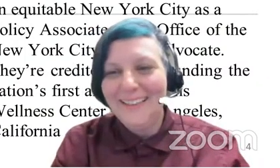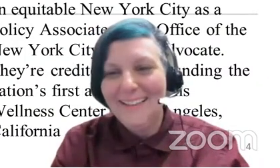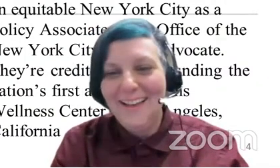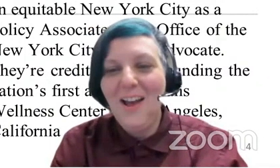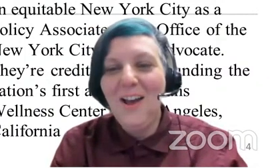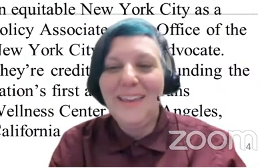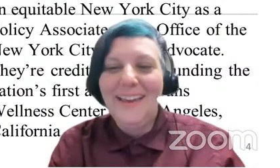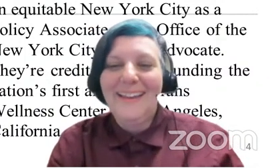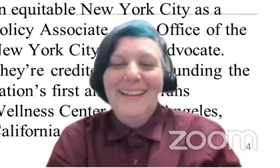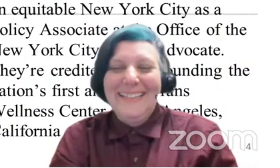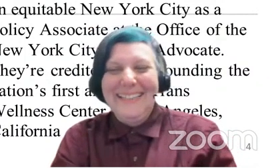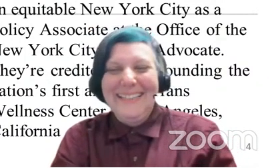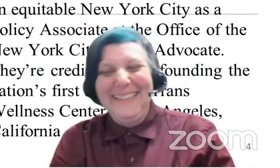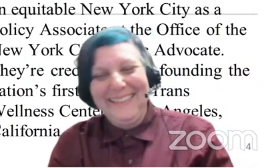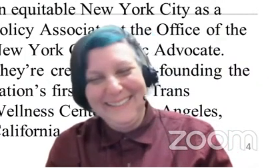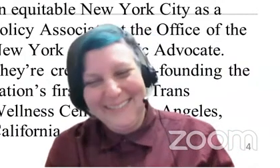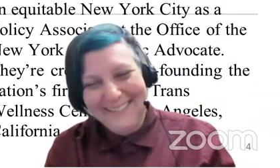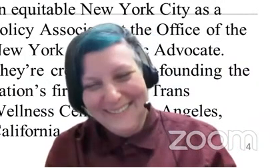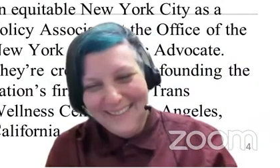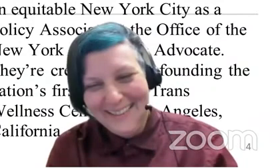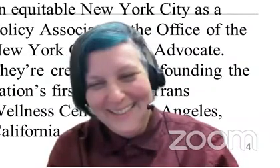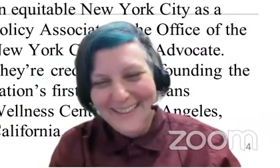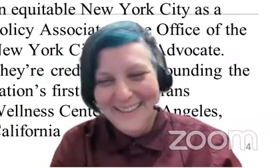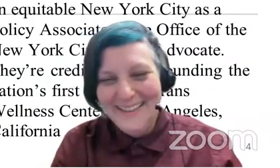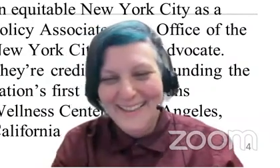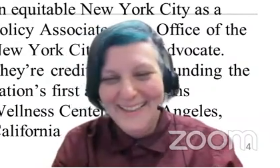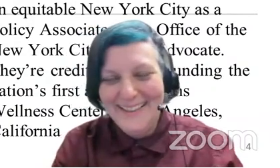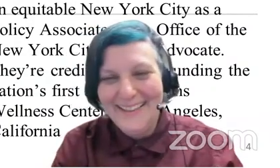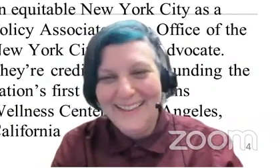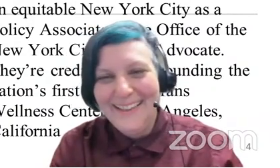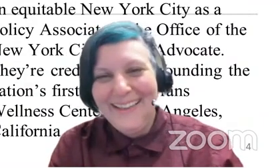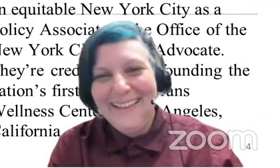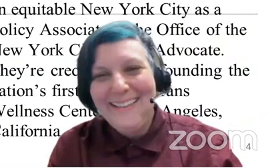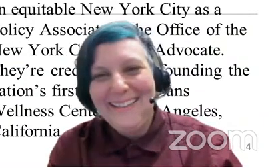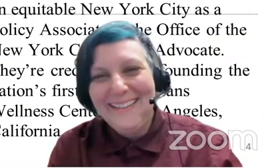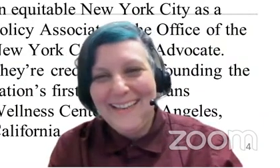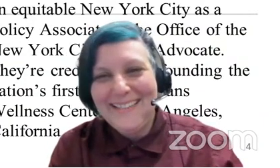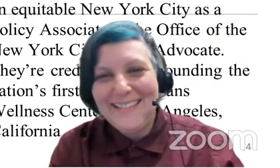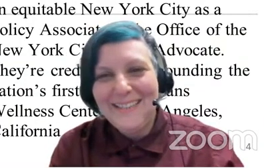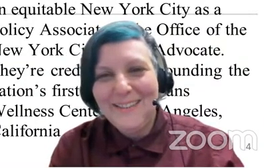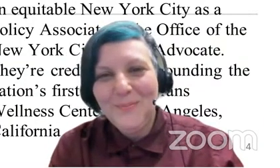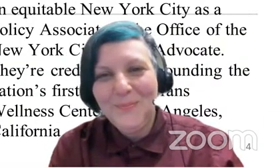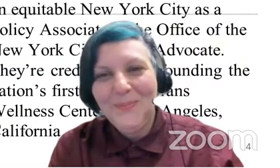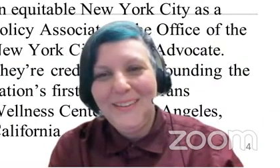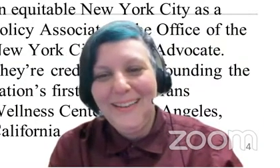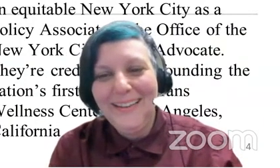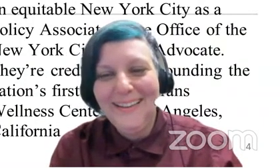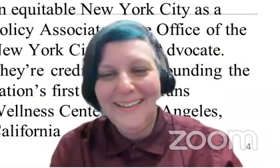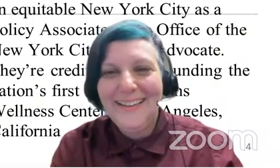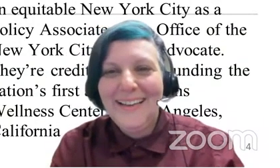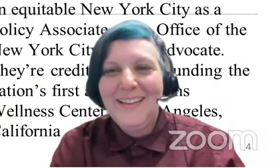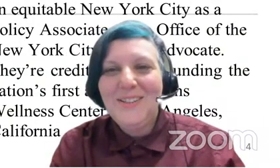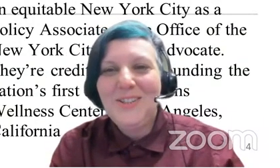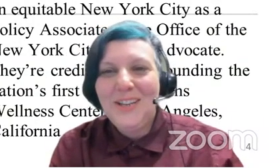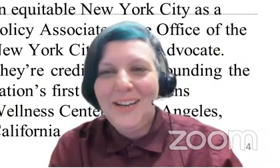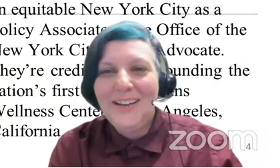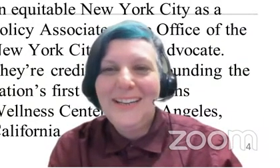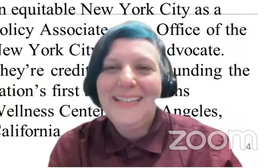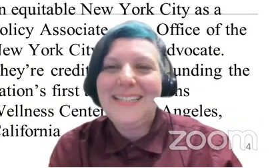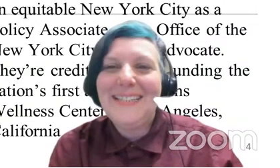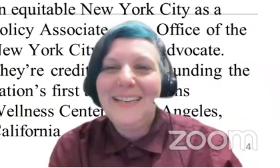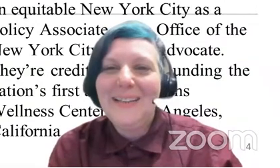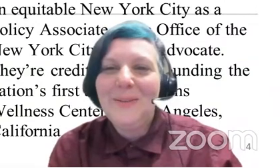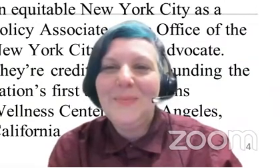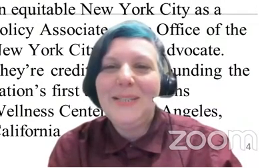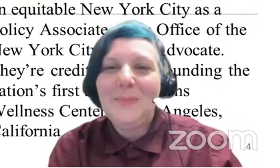working with you and the class Oh, yeah. team. It's a homecoming. I just wanted to add that. Yes. I'm grateful to be here. Thank you.